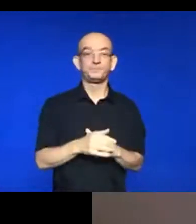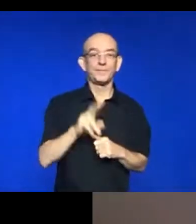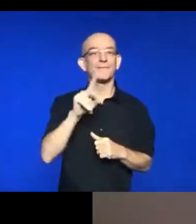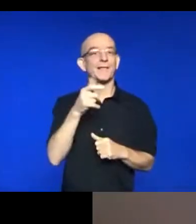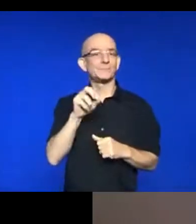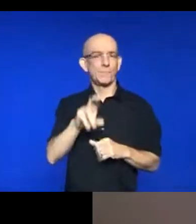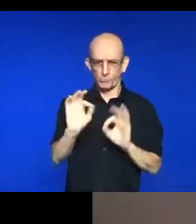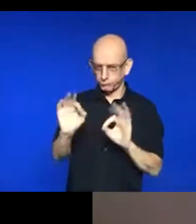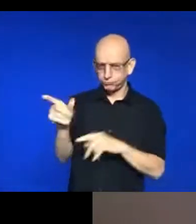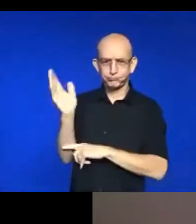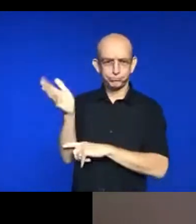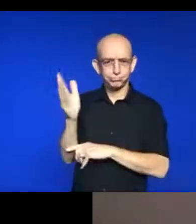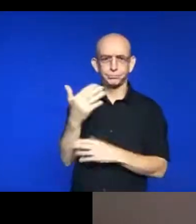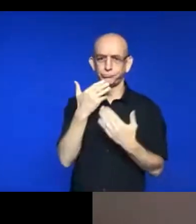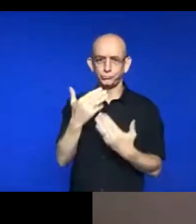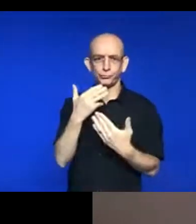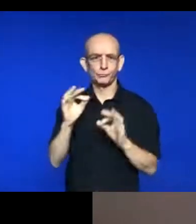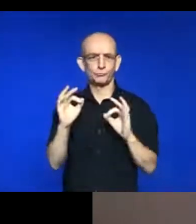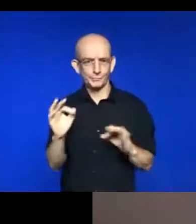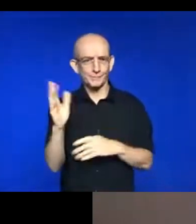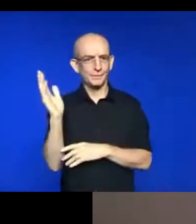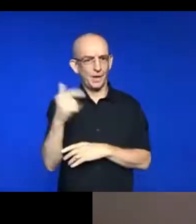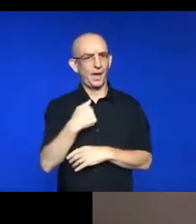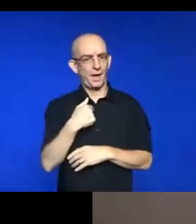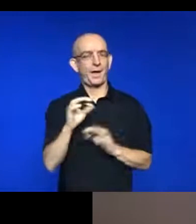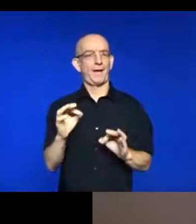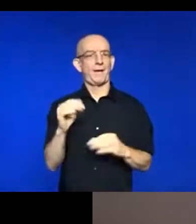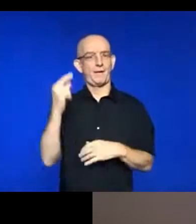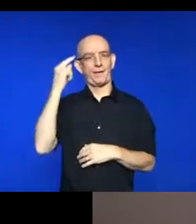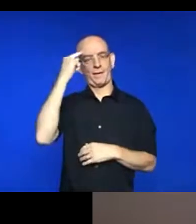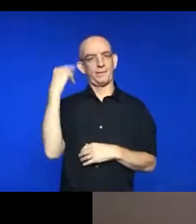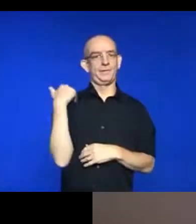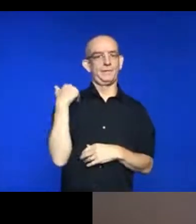reminder that how important